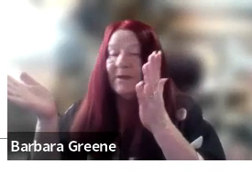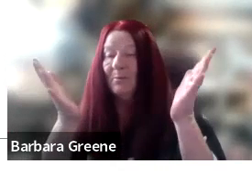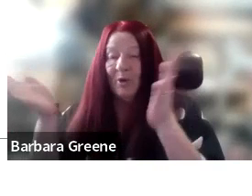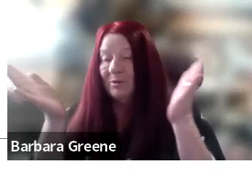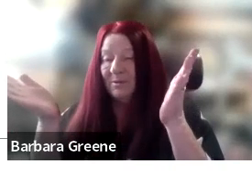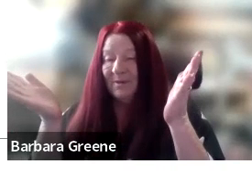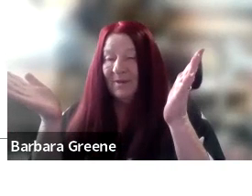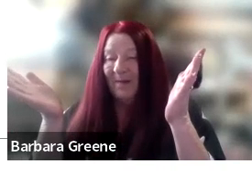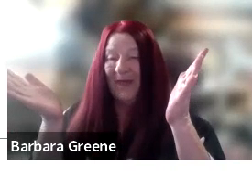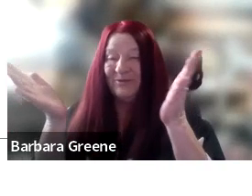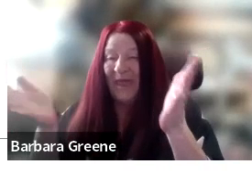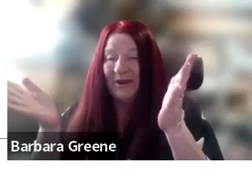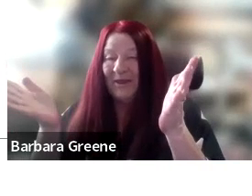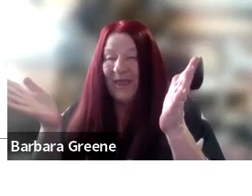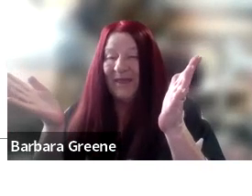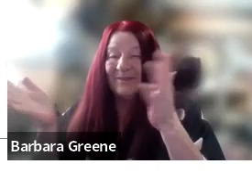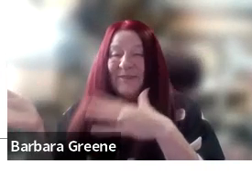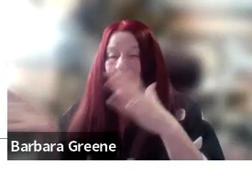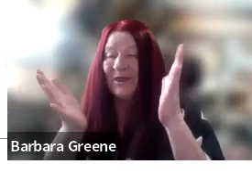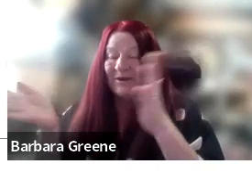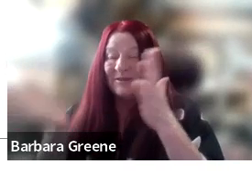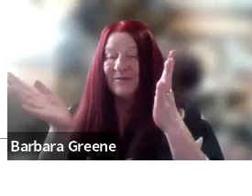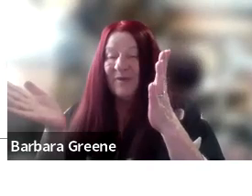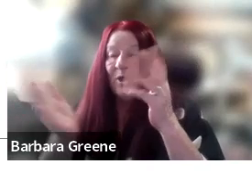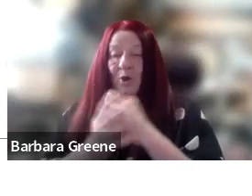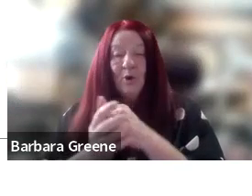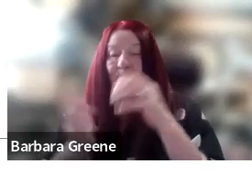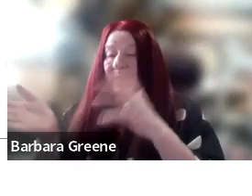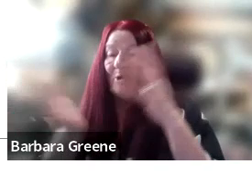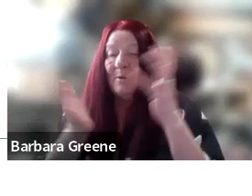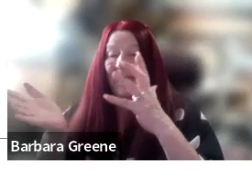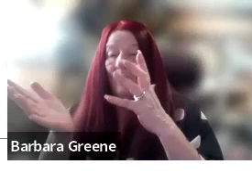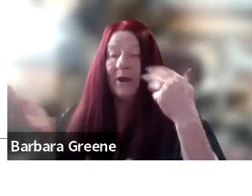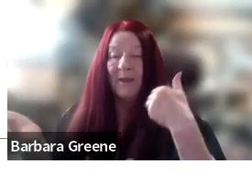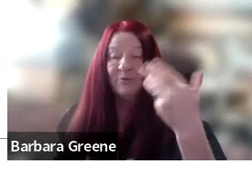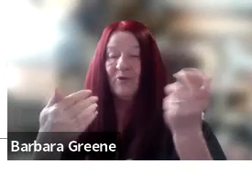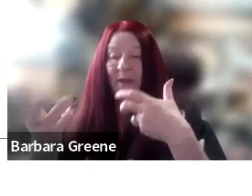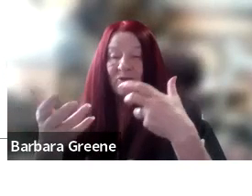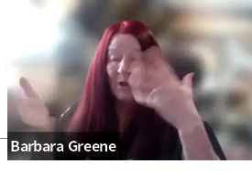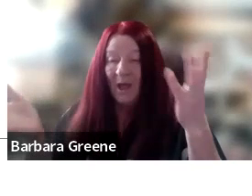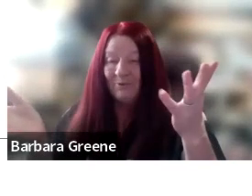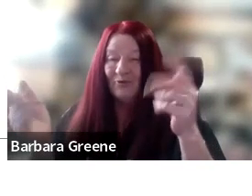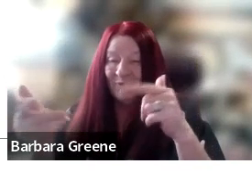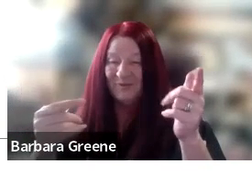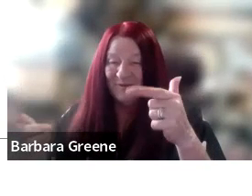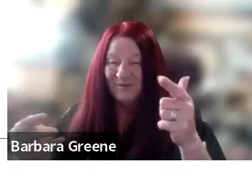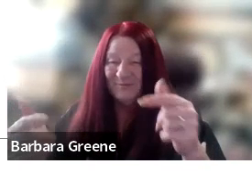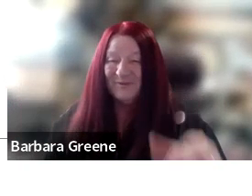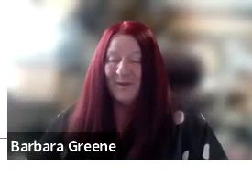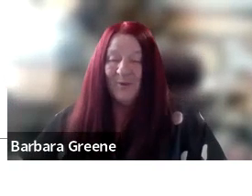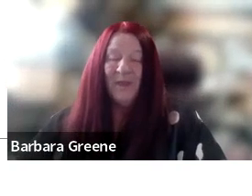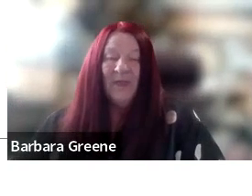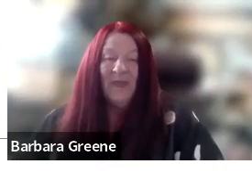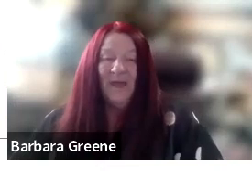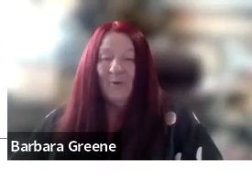knows minimal about data and data analysts who knew minimal about what I was trying to accomplish with the system.